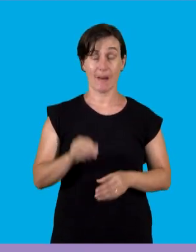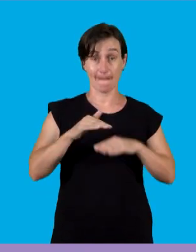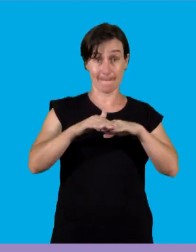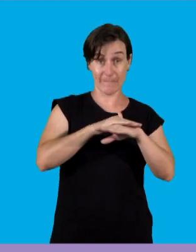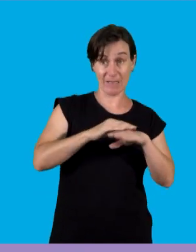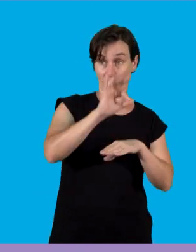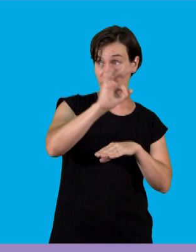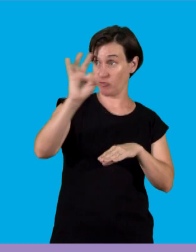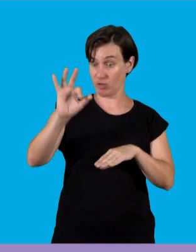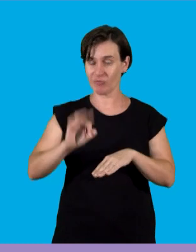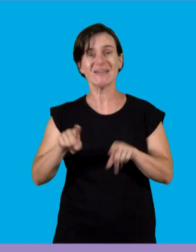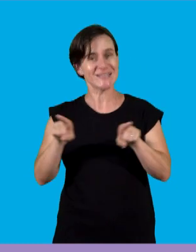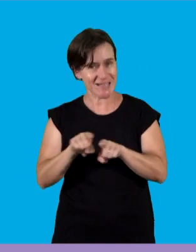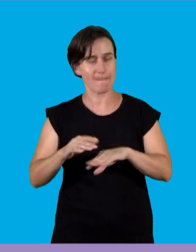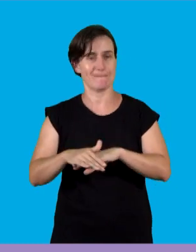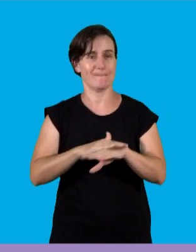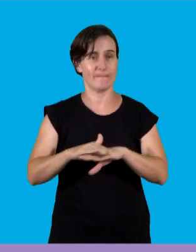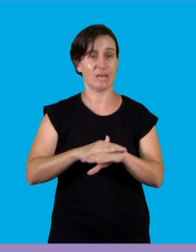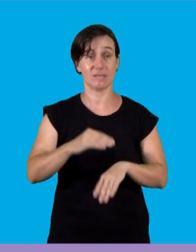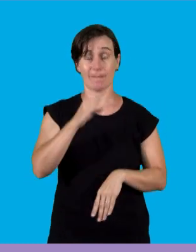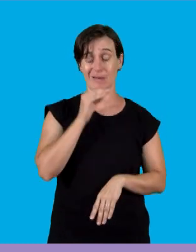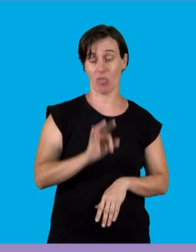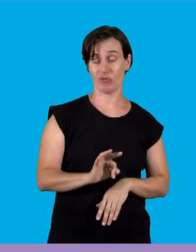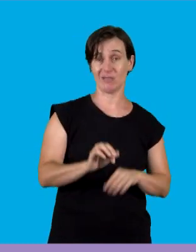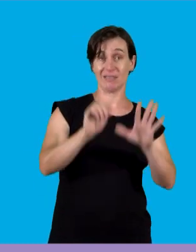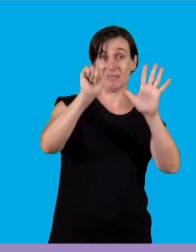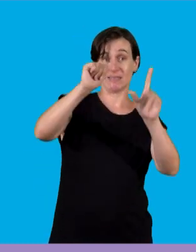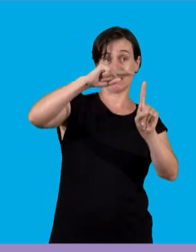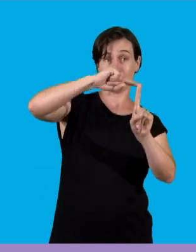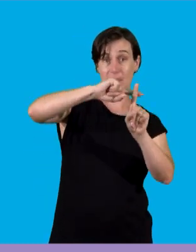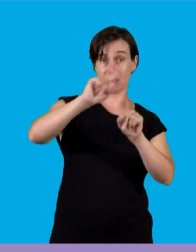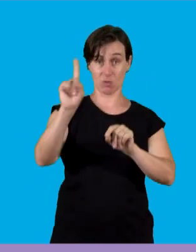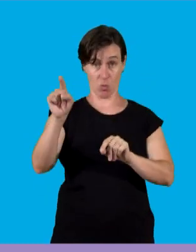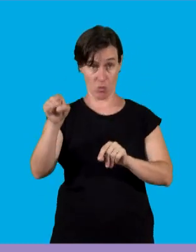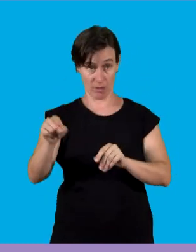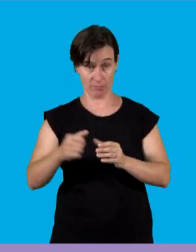are the same there by the numerator, we are going to add the exponents.